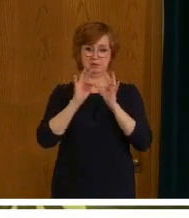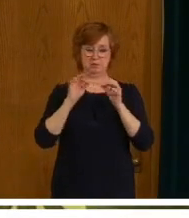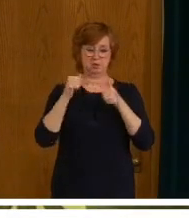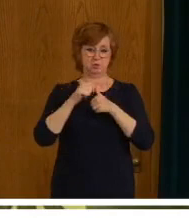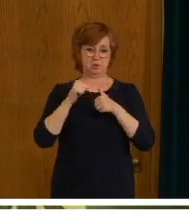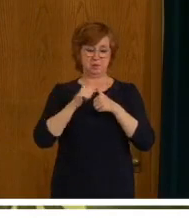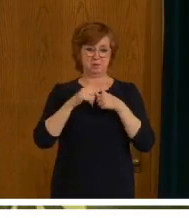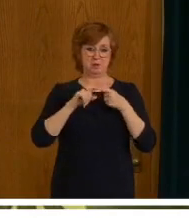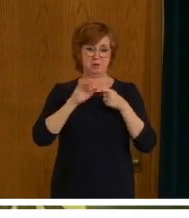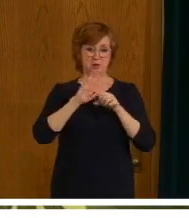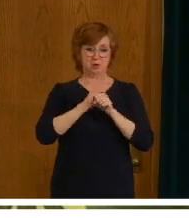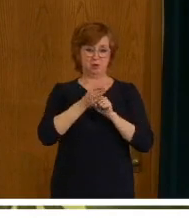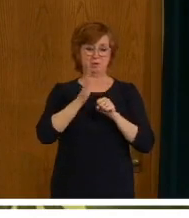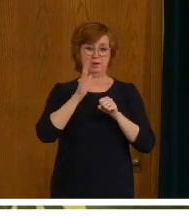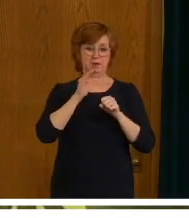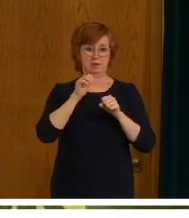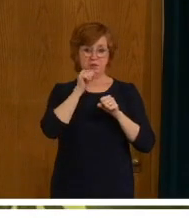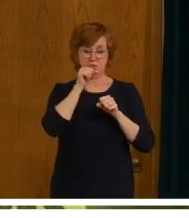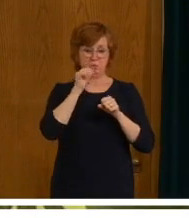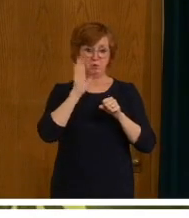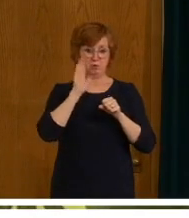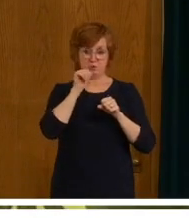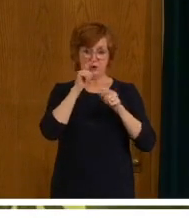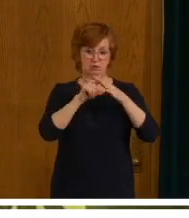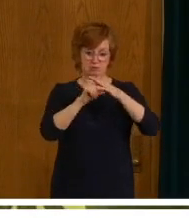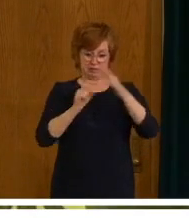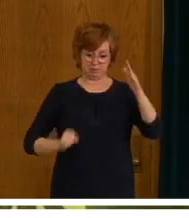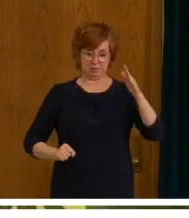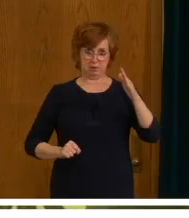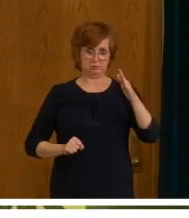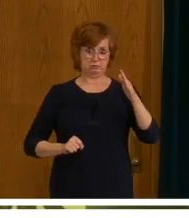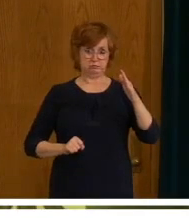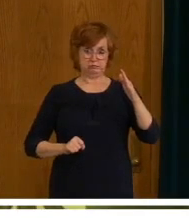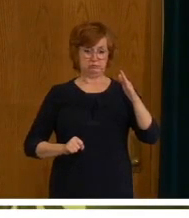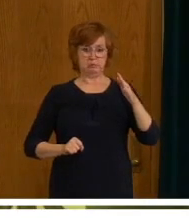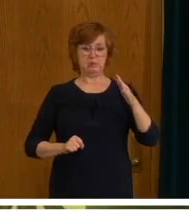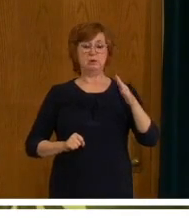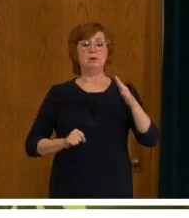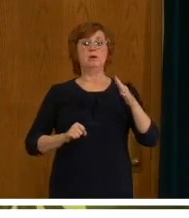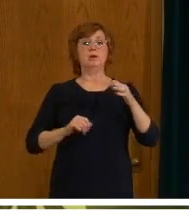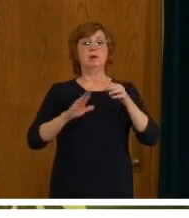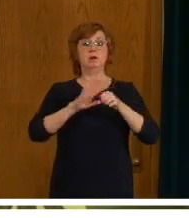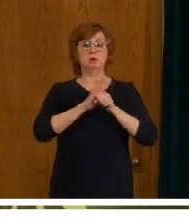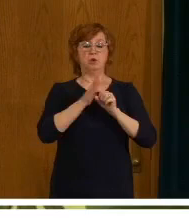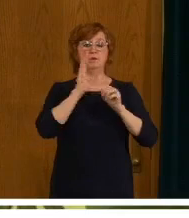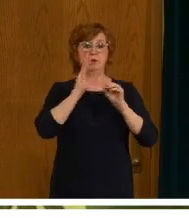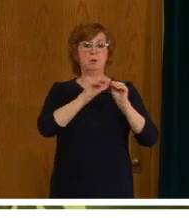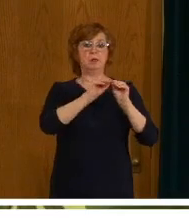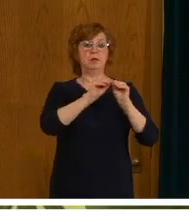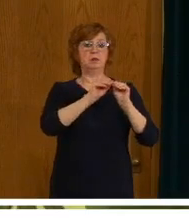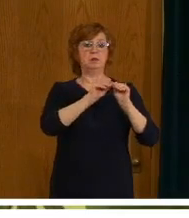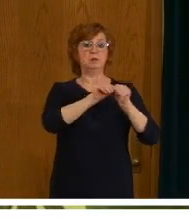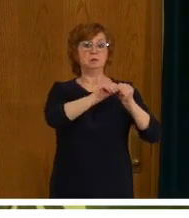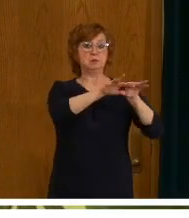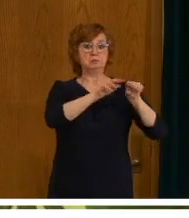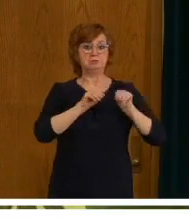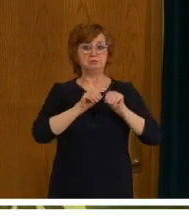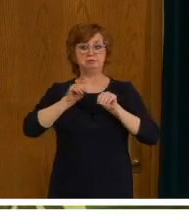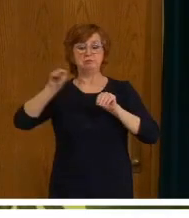going to continue to have COVID outbreaks and COVID spread, far after we reopen this